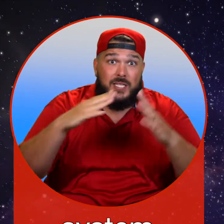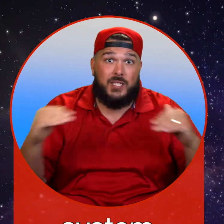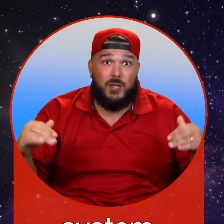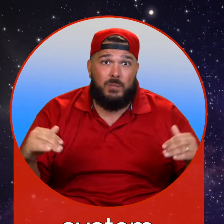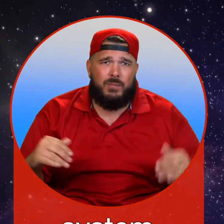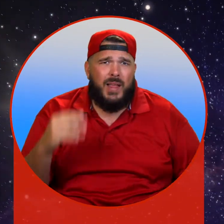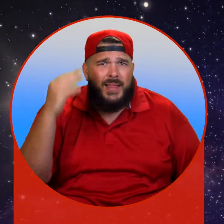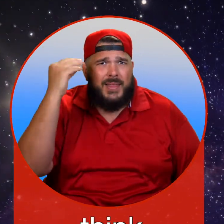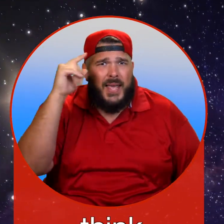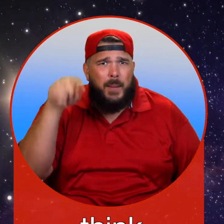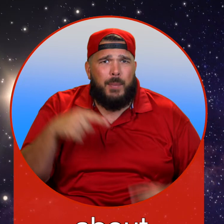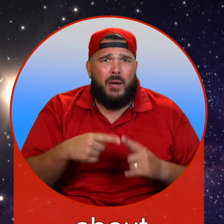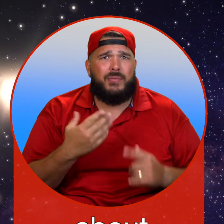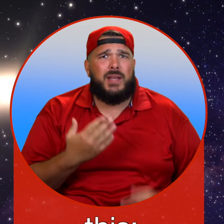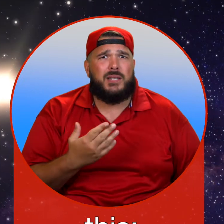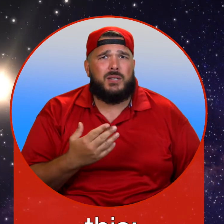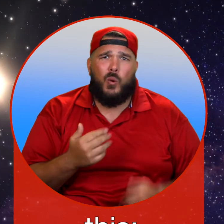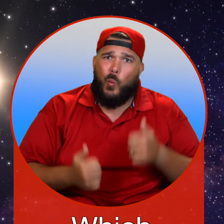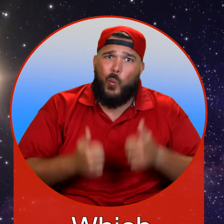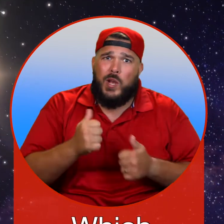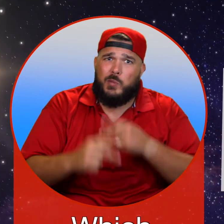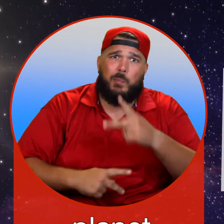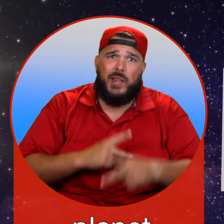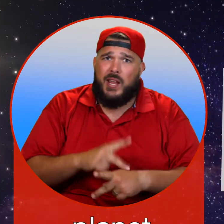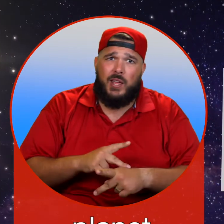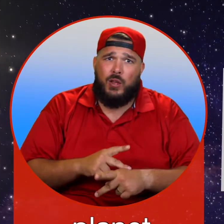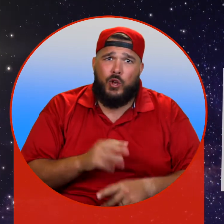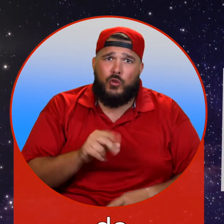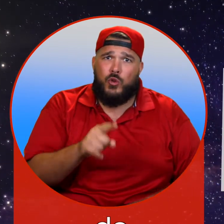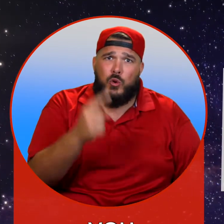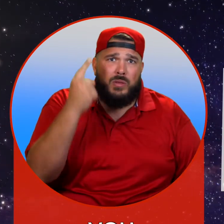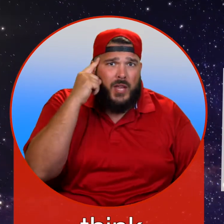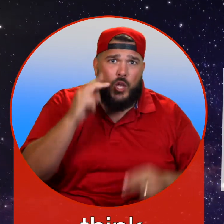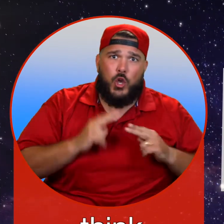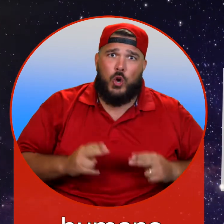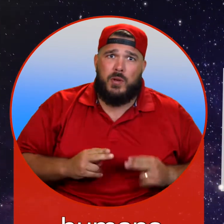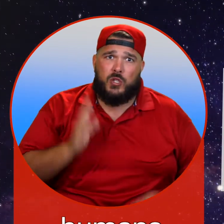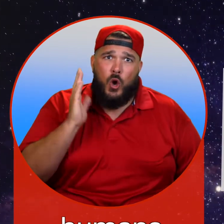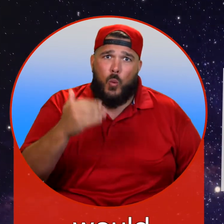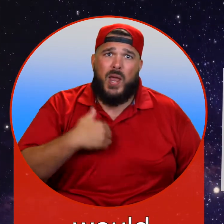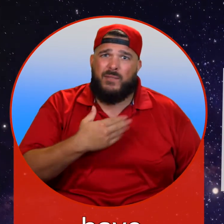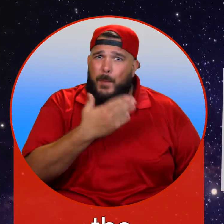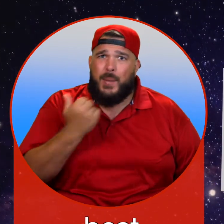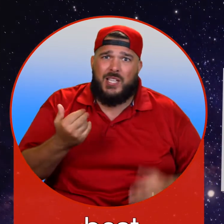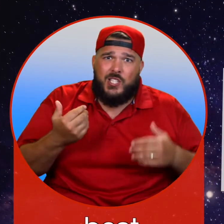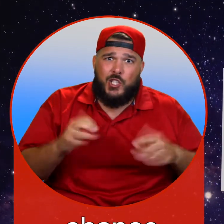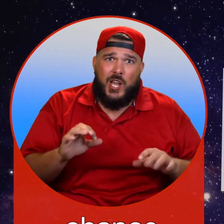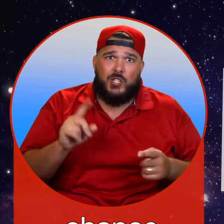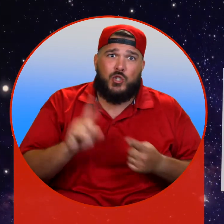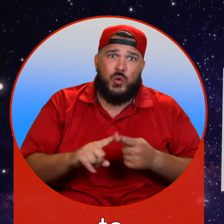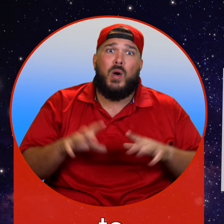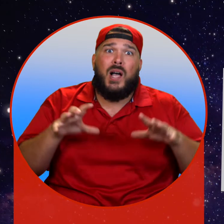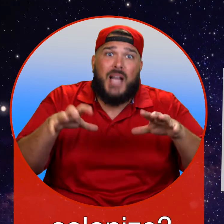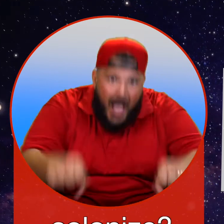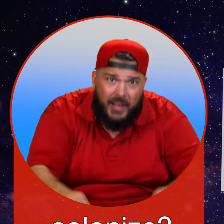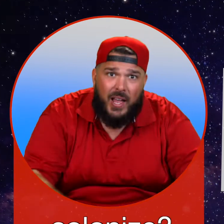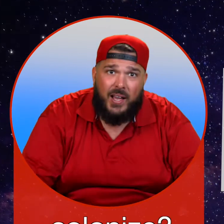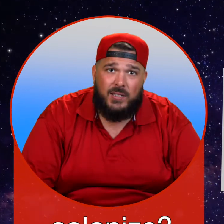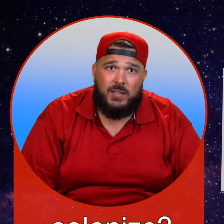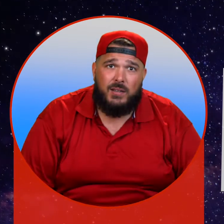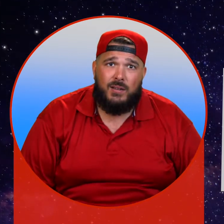solar system, think about this. Which planet do you think humans would have the best chance to